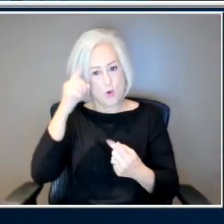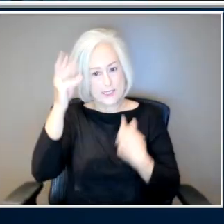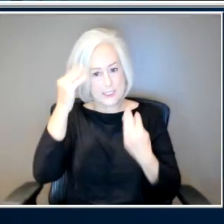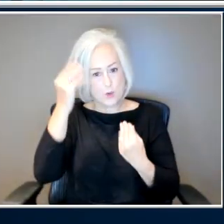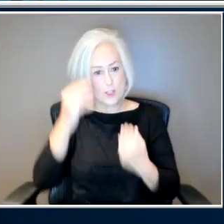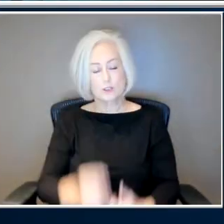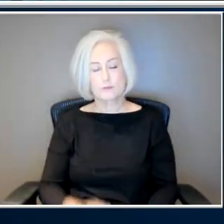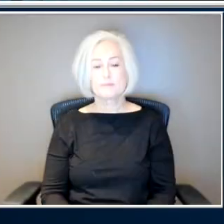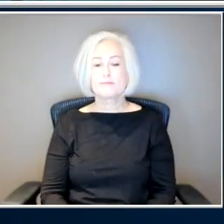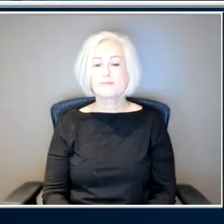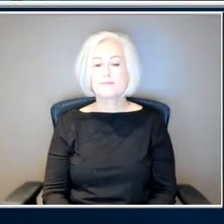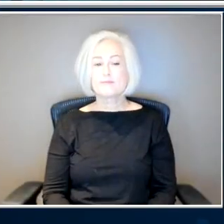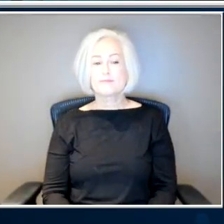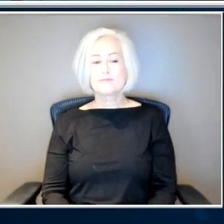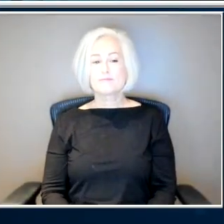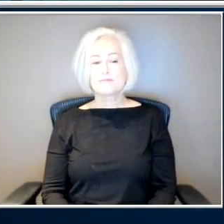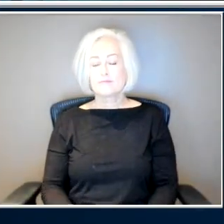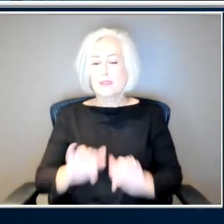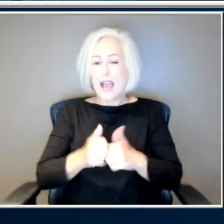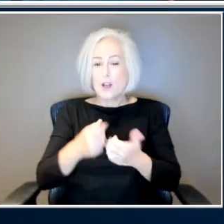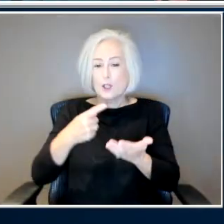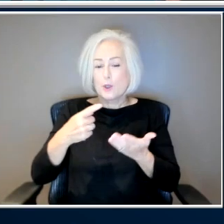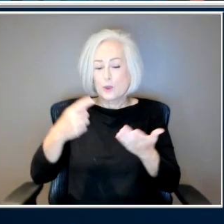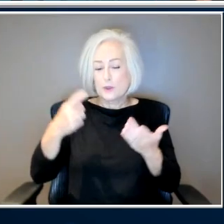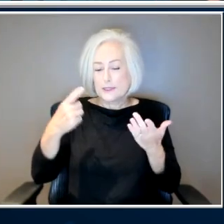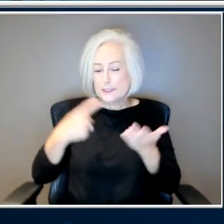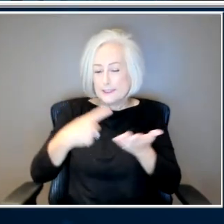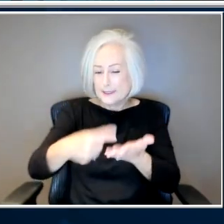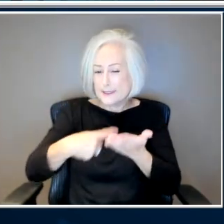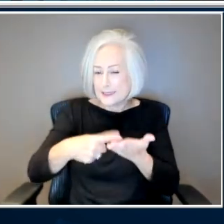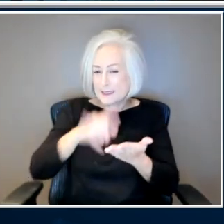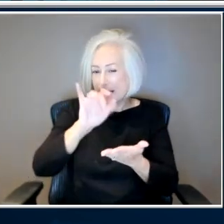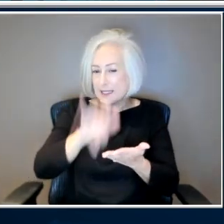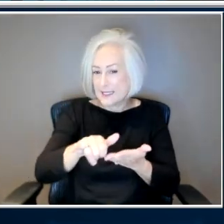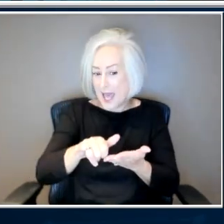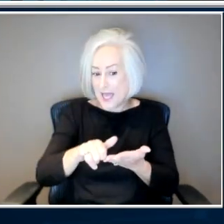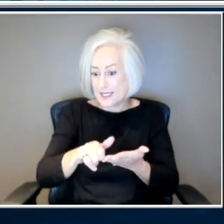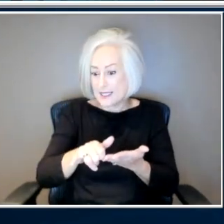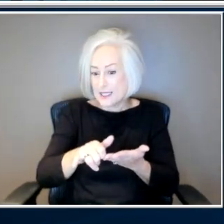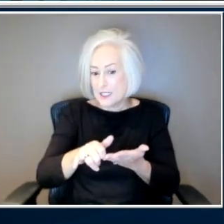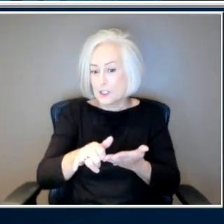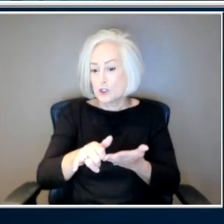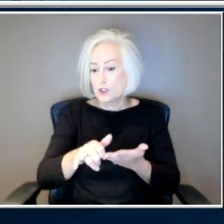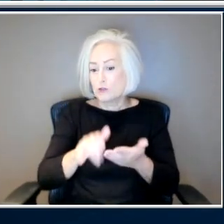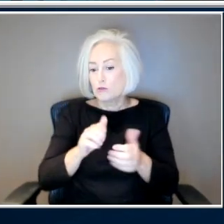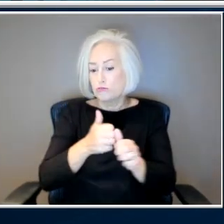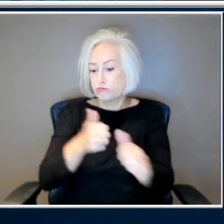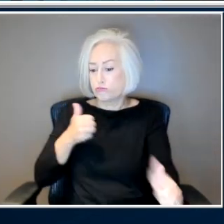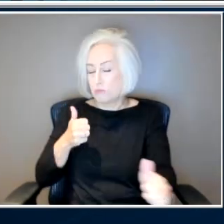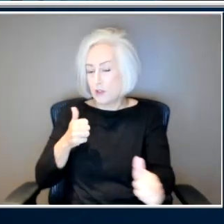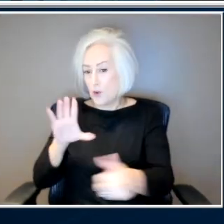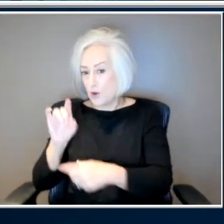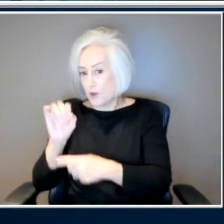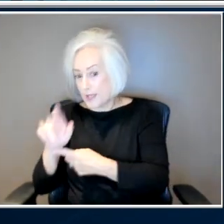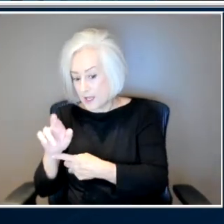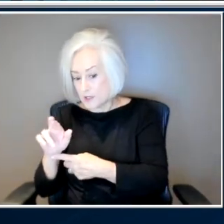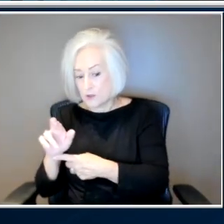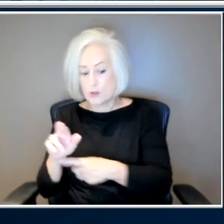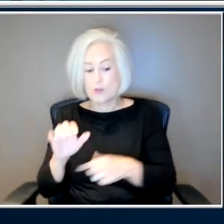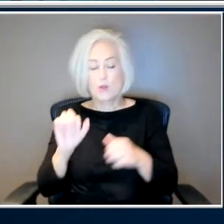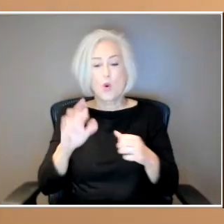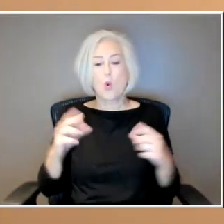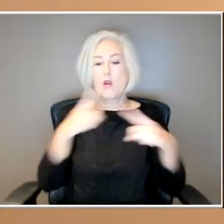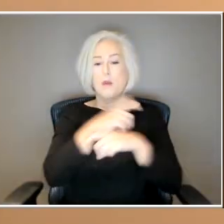about outweighing the risk of cancer against the risk of possible complications of surgery?